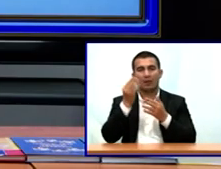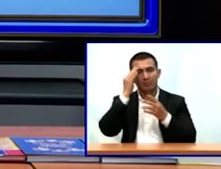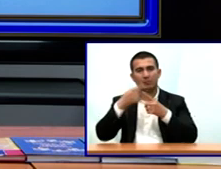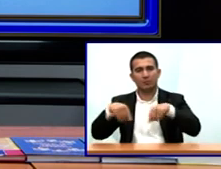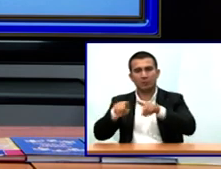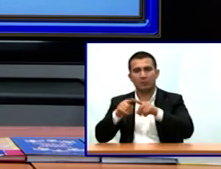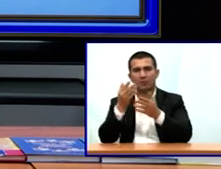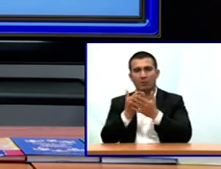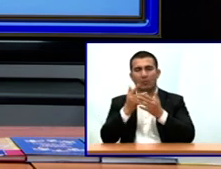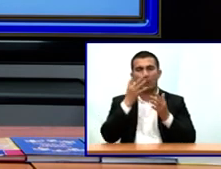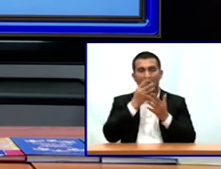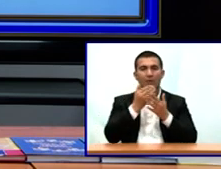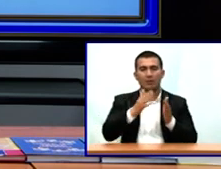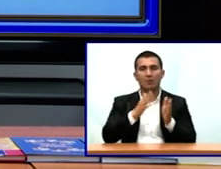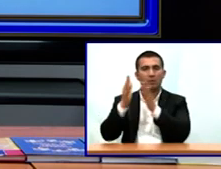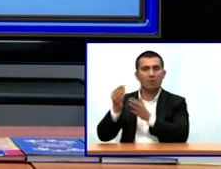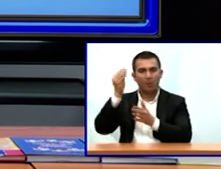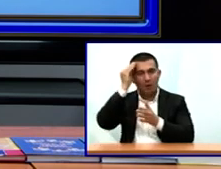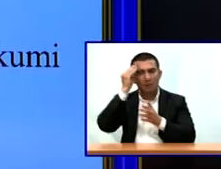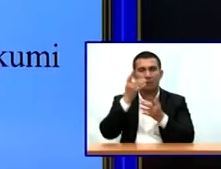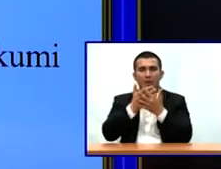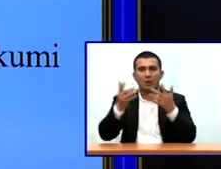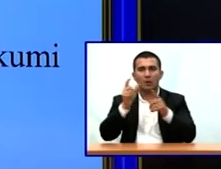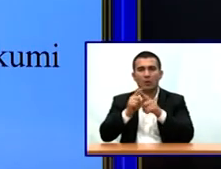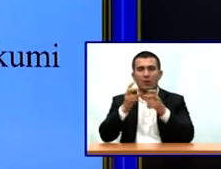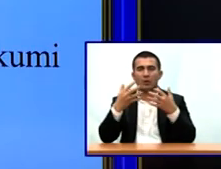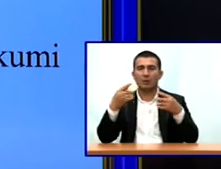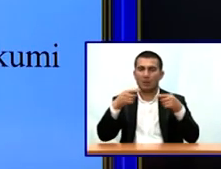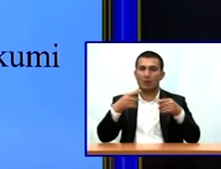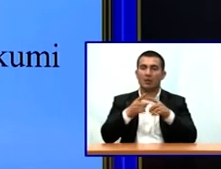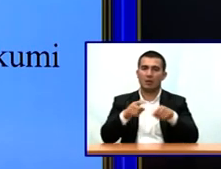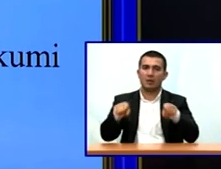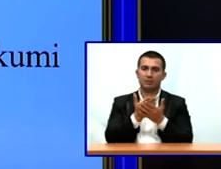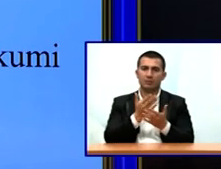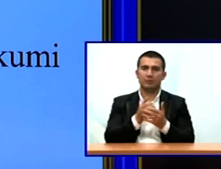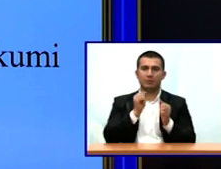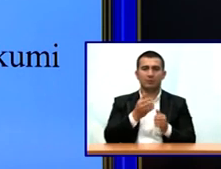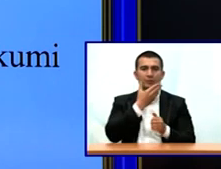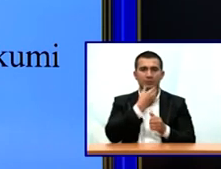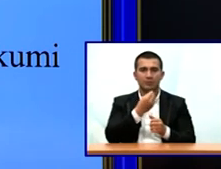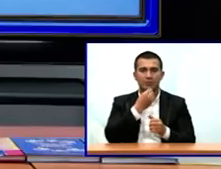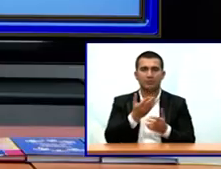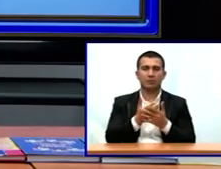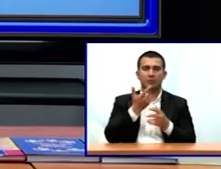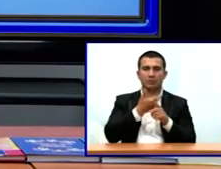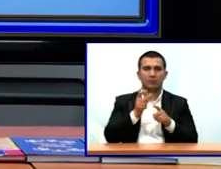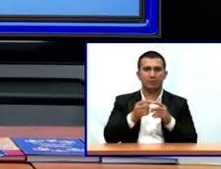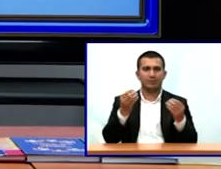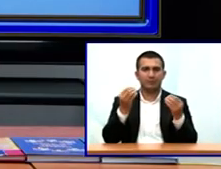bo'lsa, uning keyingi ma'nodoshlari ham sifat so'z turkumini hosil qiladi. Masalan, chiroyli,